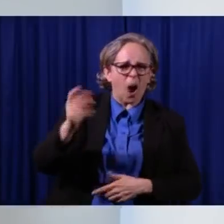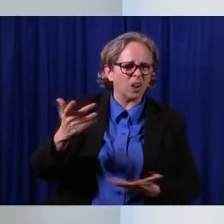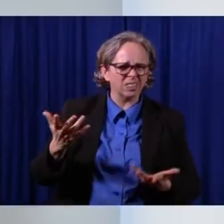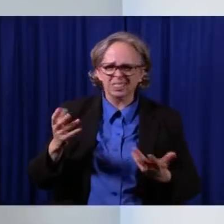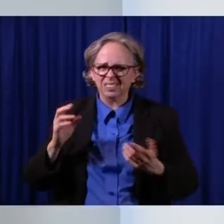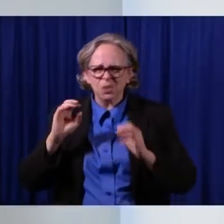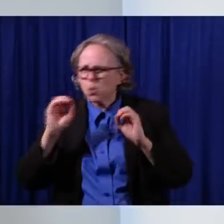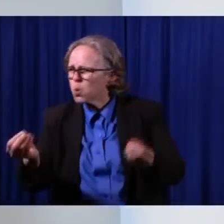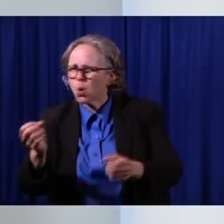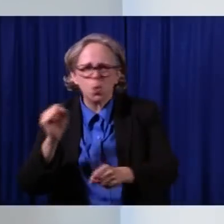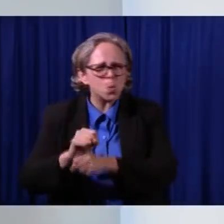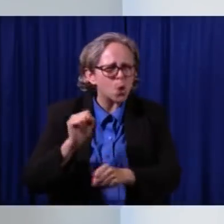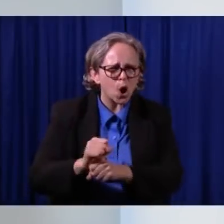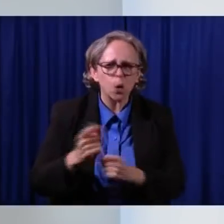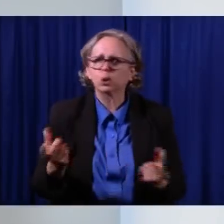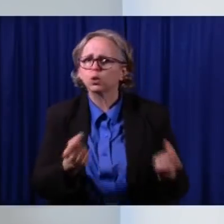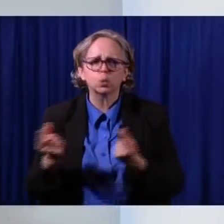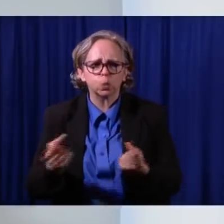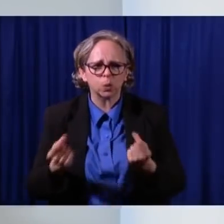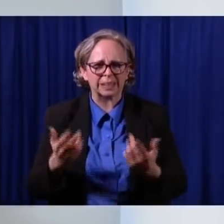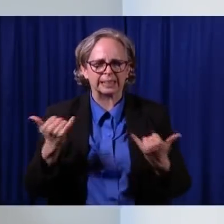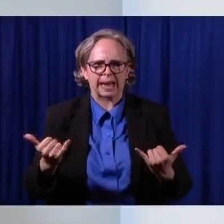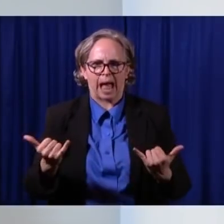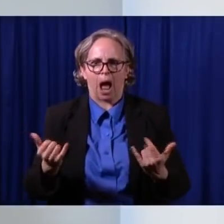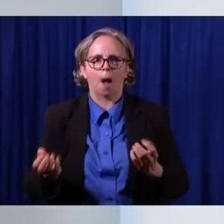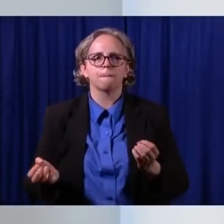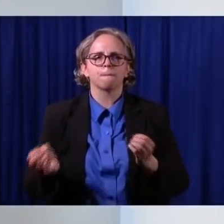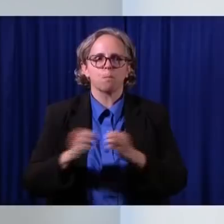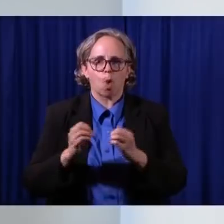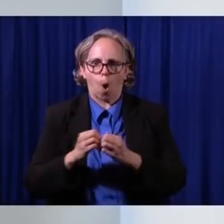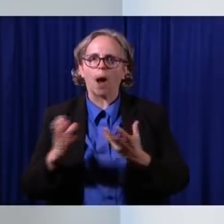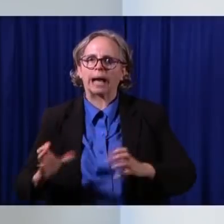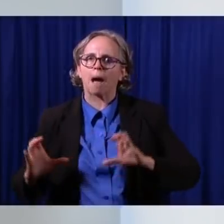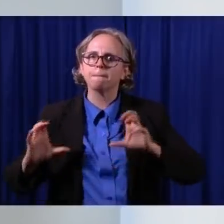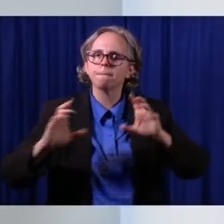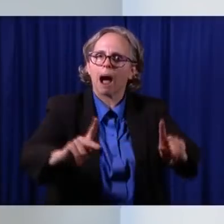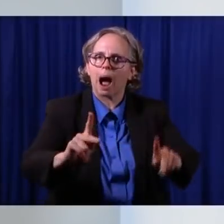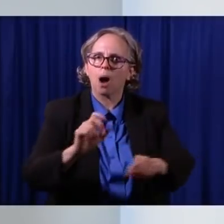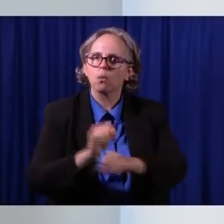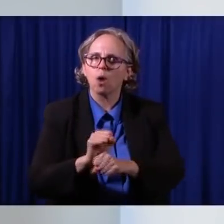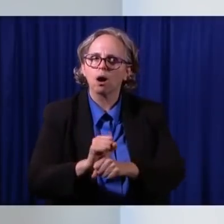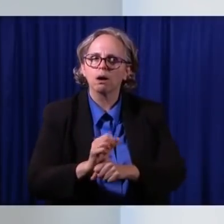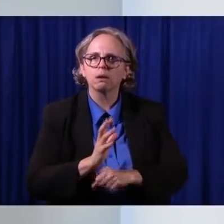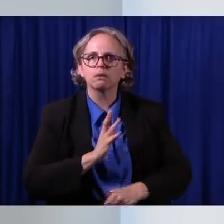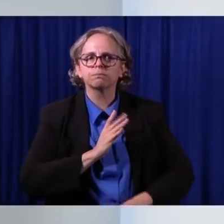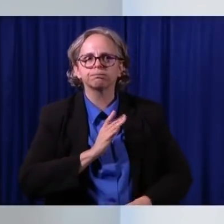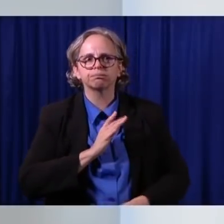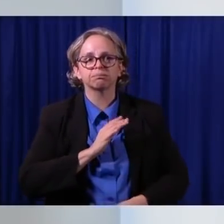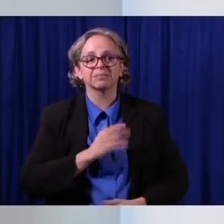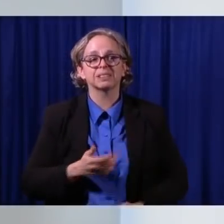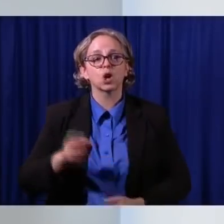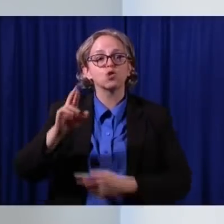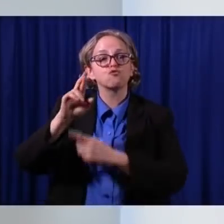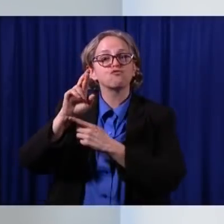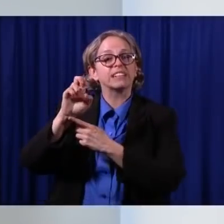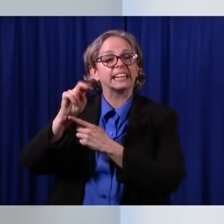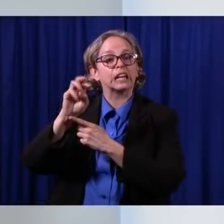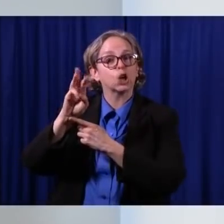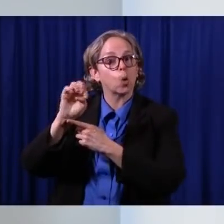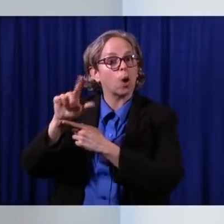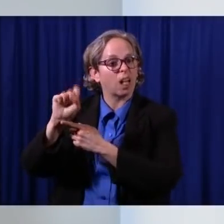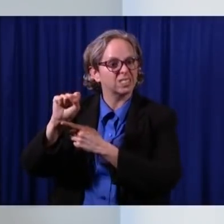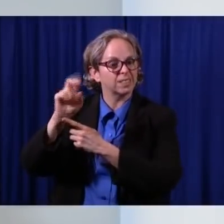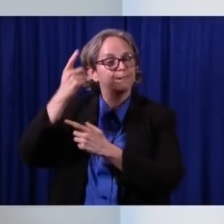more and more of them are heading back to work, as I said, but for the 6th straight week, renewals of unemployment claims have declined. Last